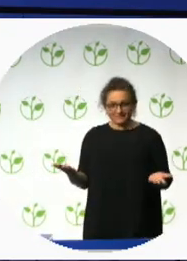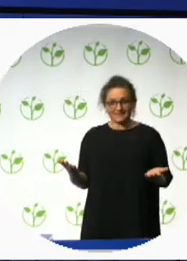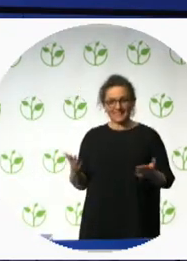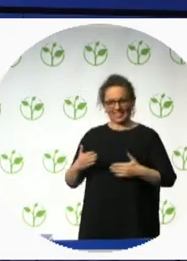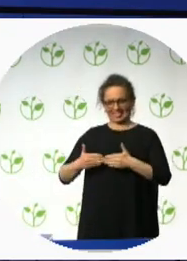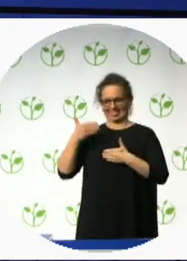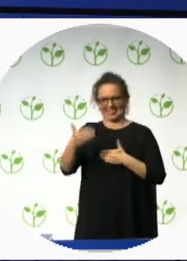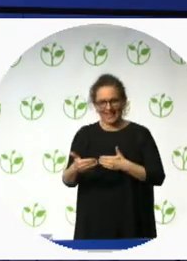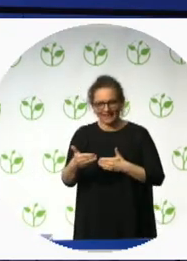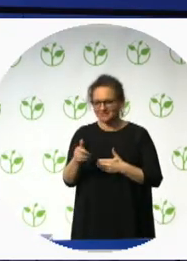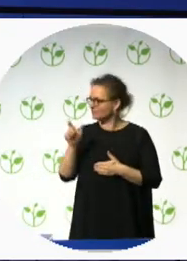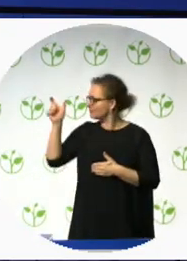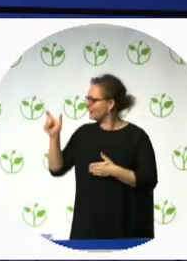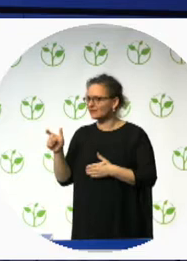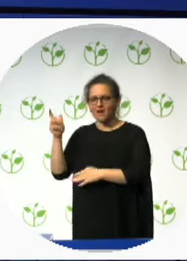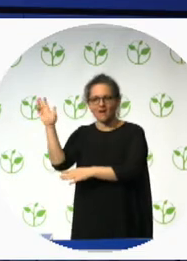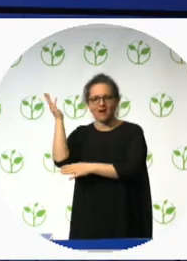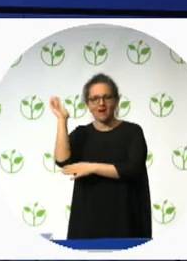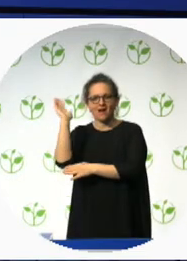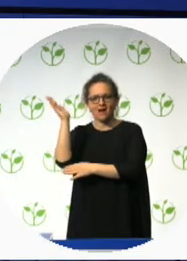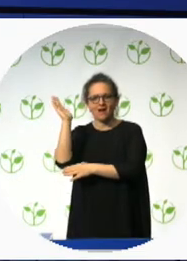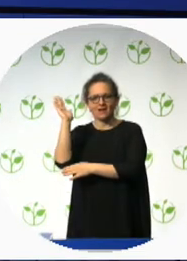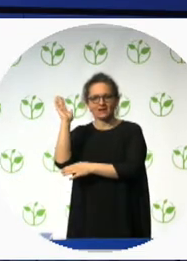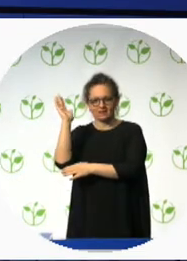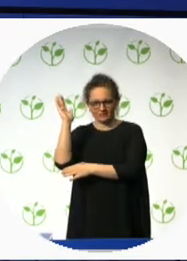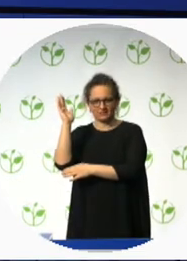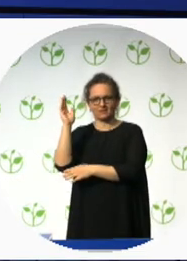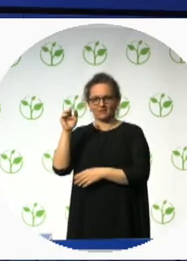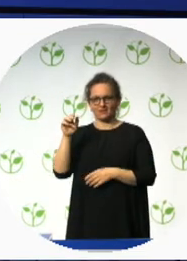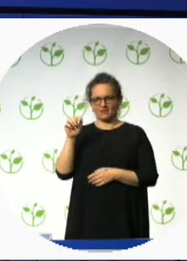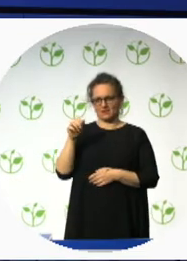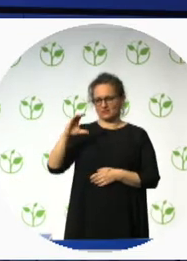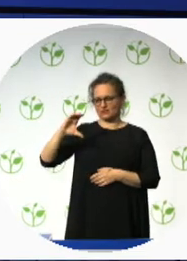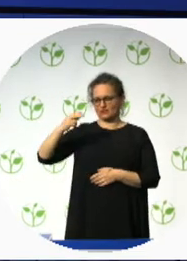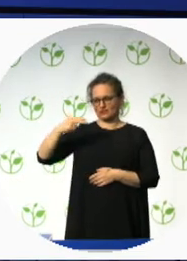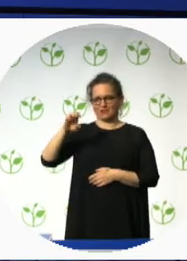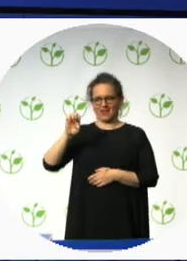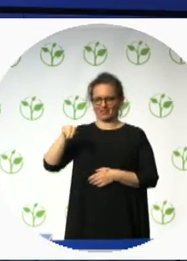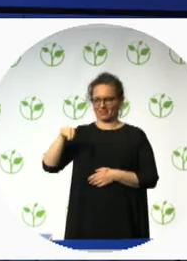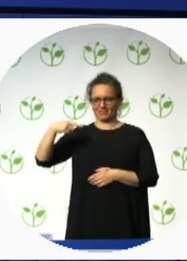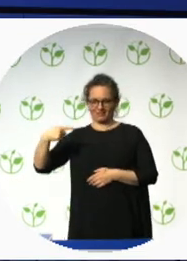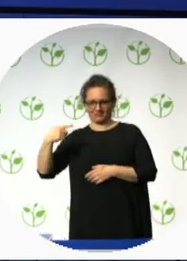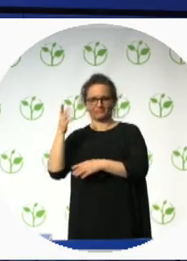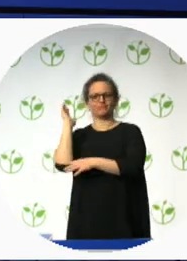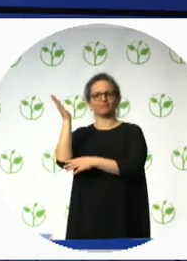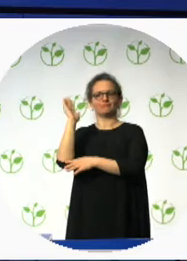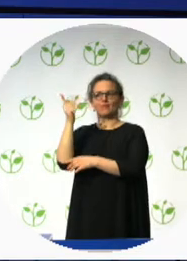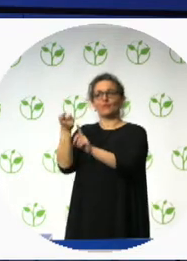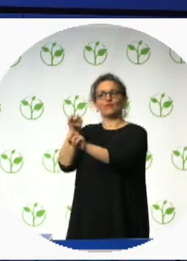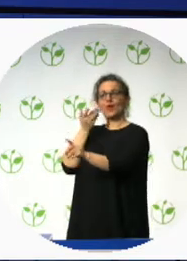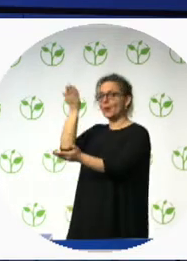Yu Cheng. You graduated from the Chinese University of Hong Kong in